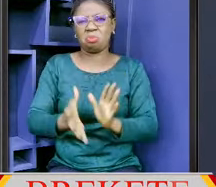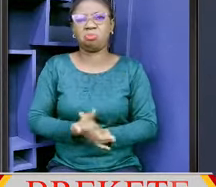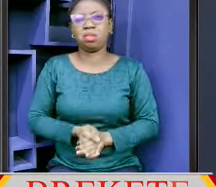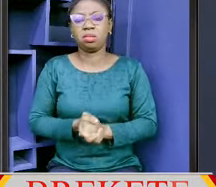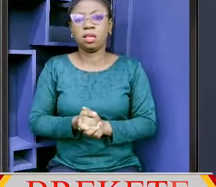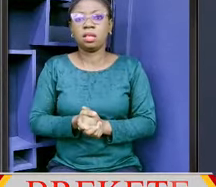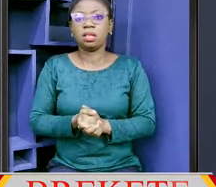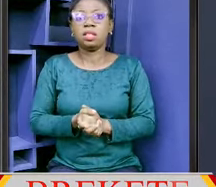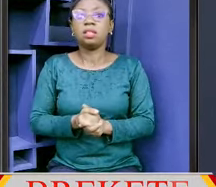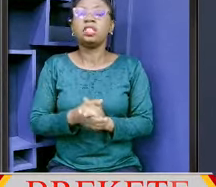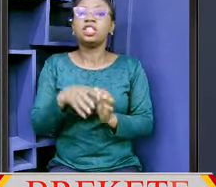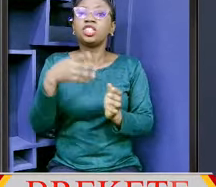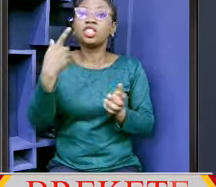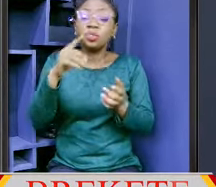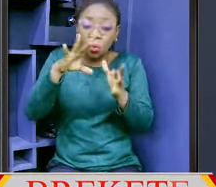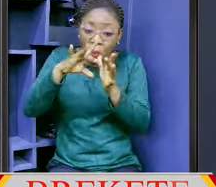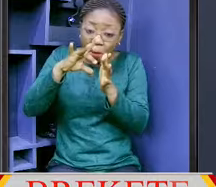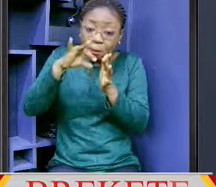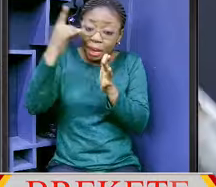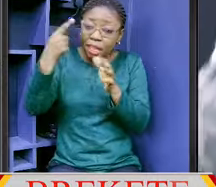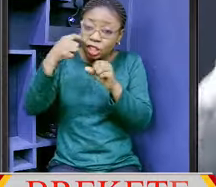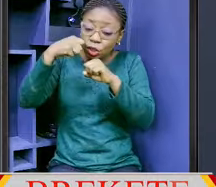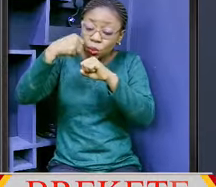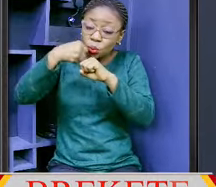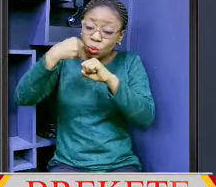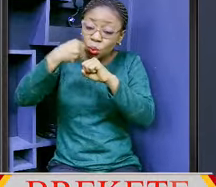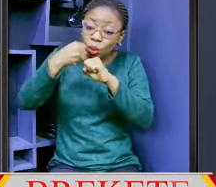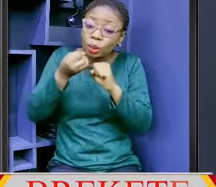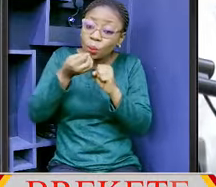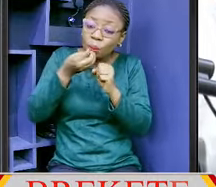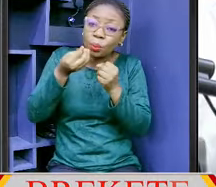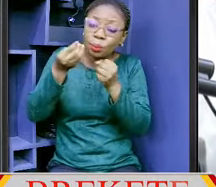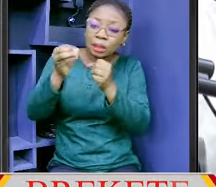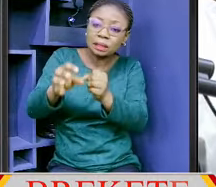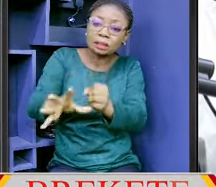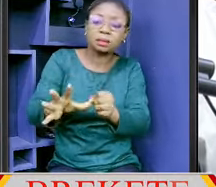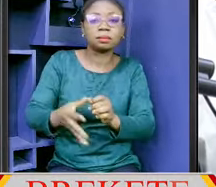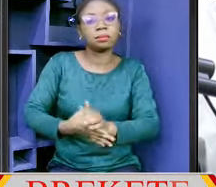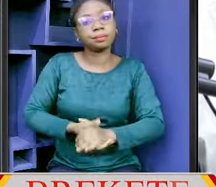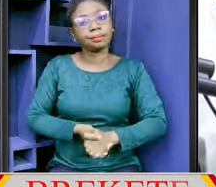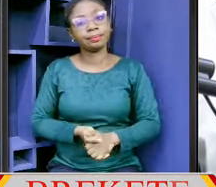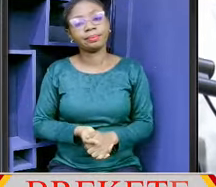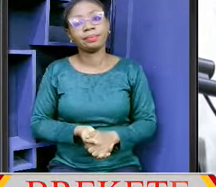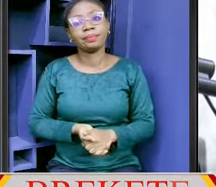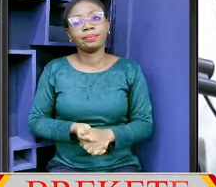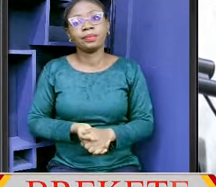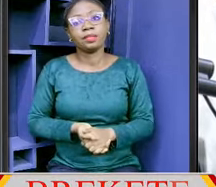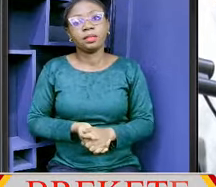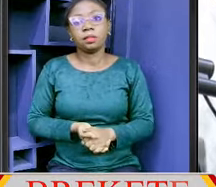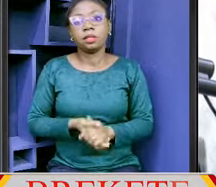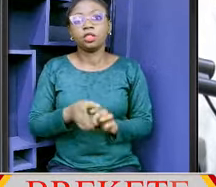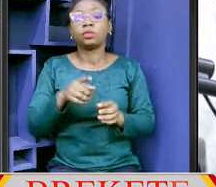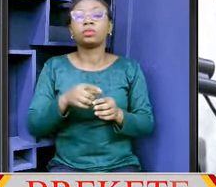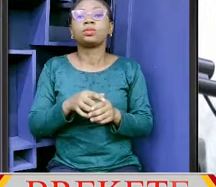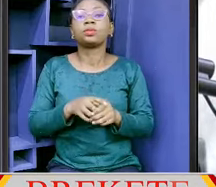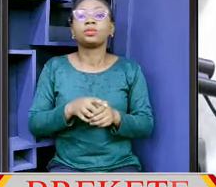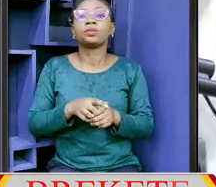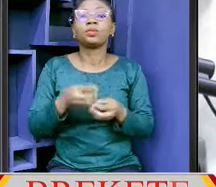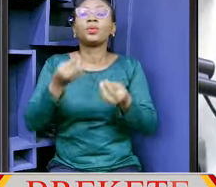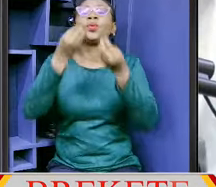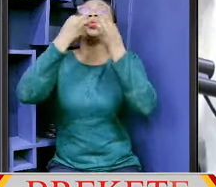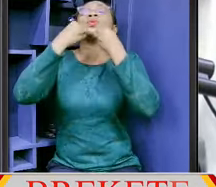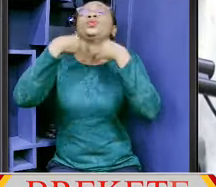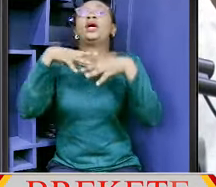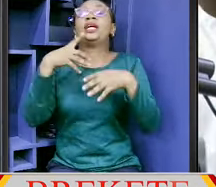No, be the stone go select the one way come out, you come out, the one way enter belly. When they swallowed with the stone.